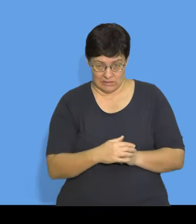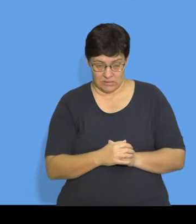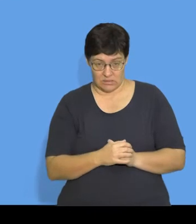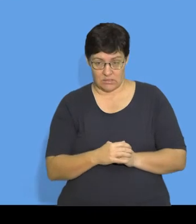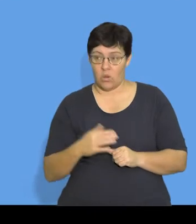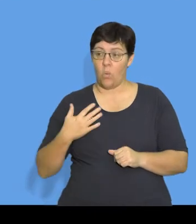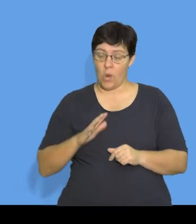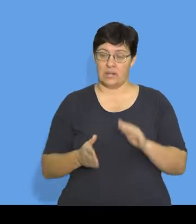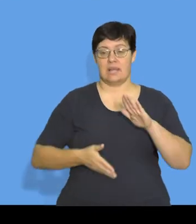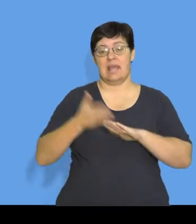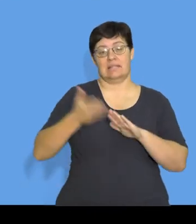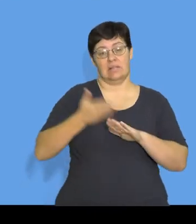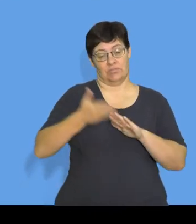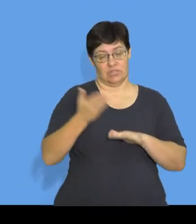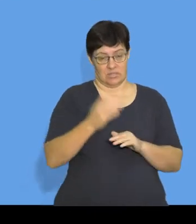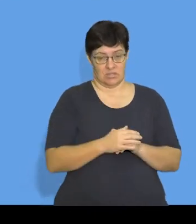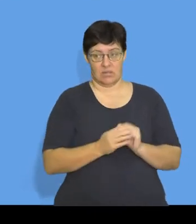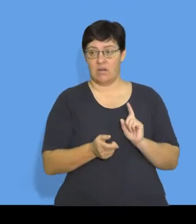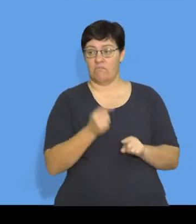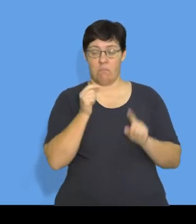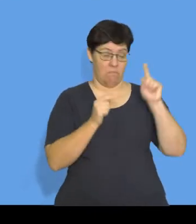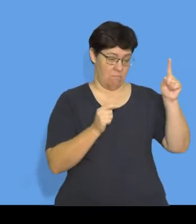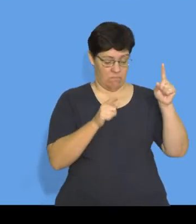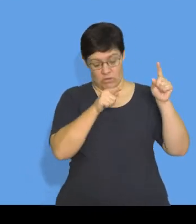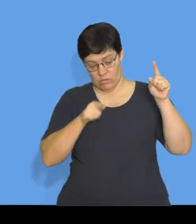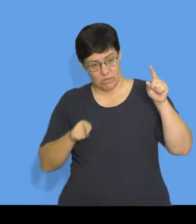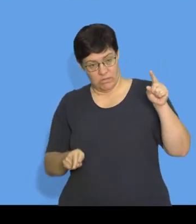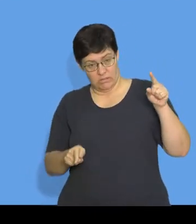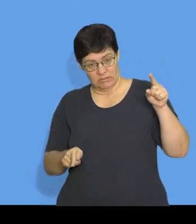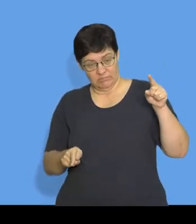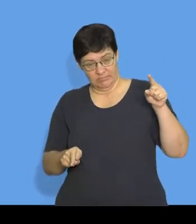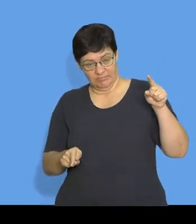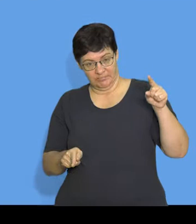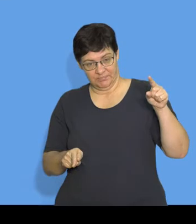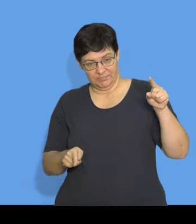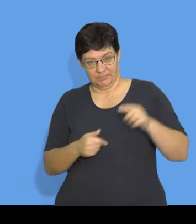the acceleration from here to there.